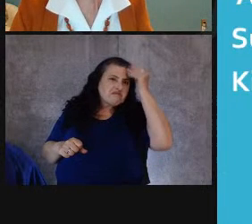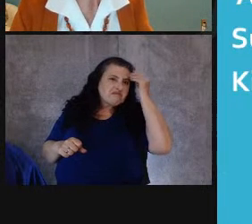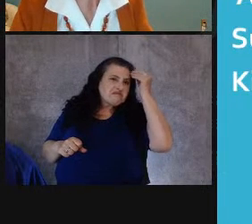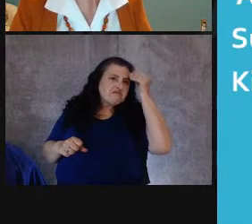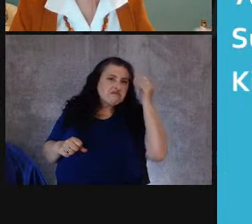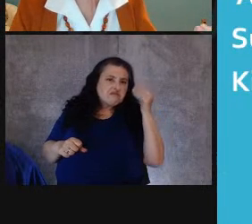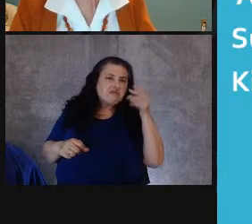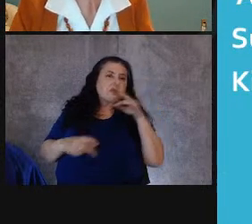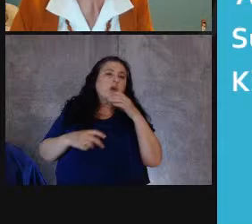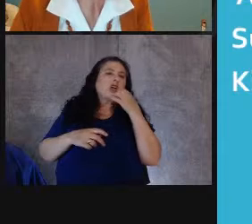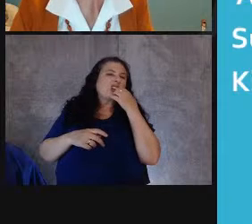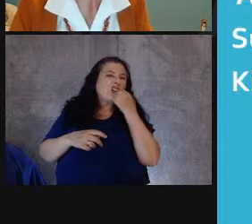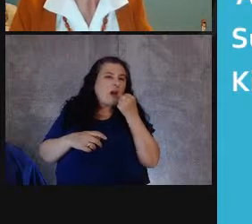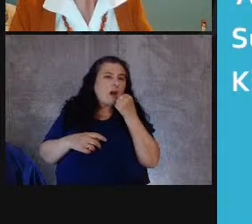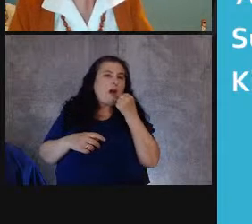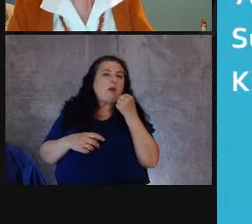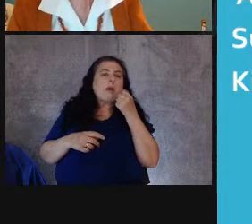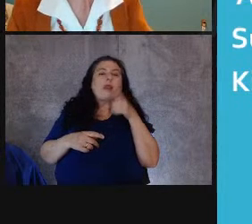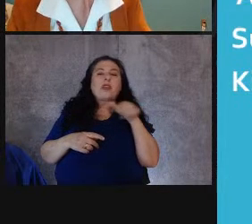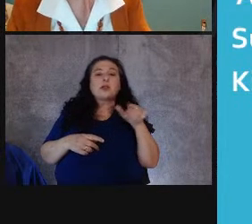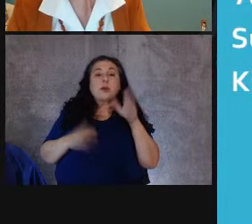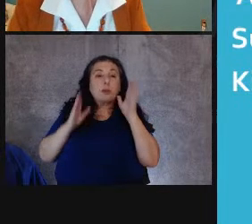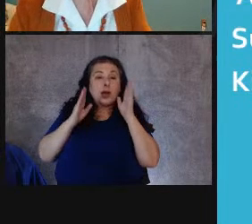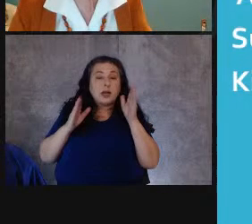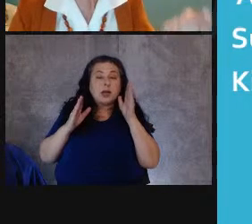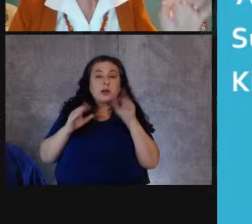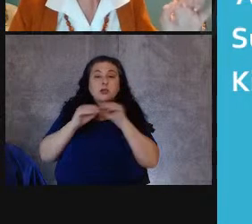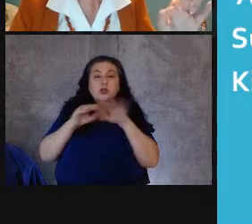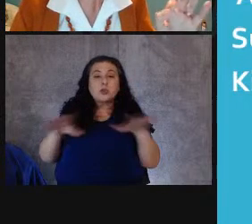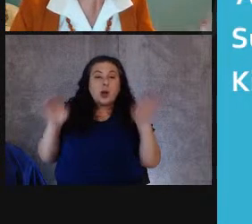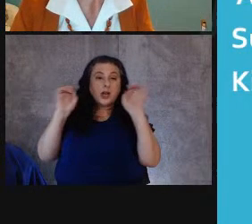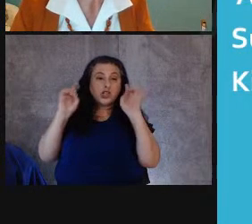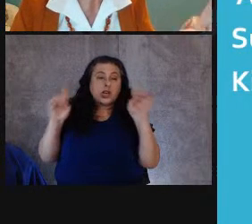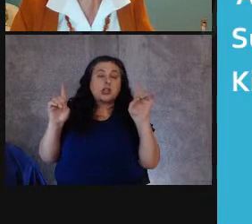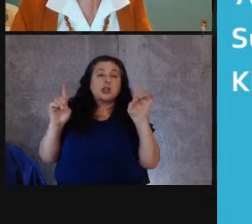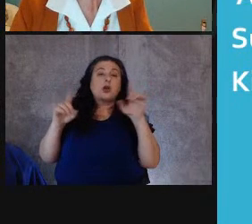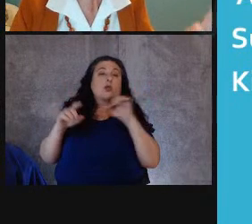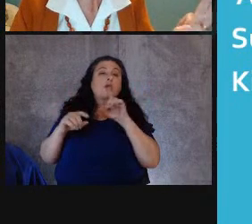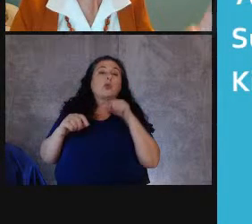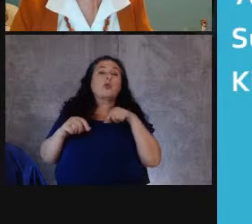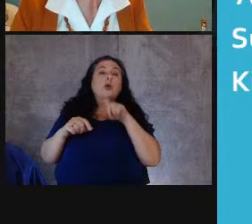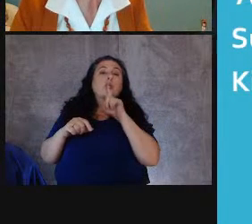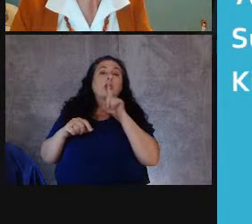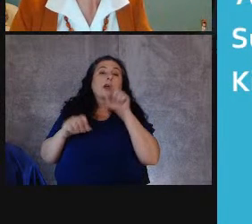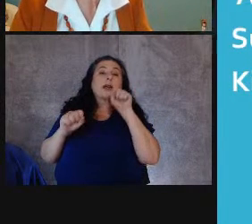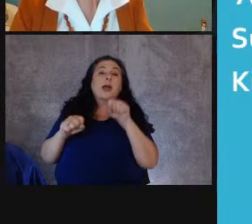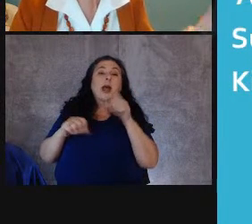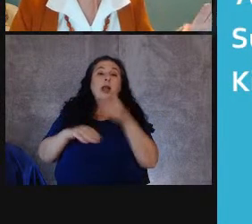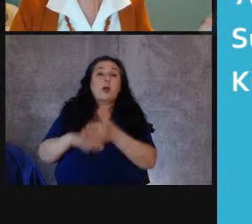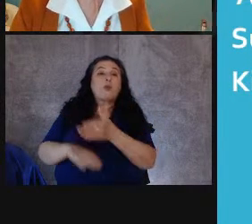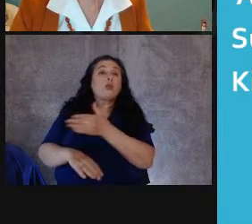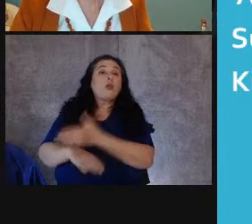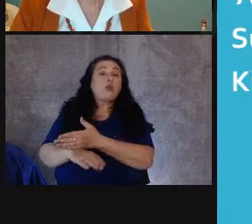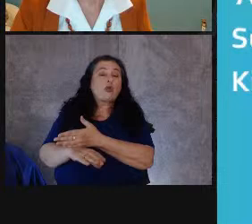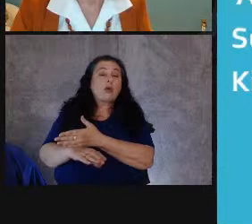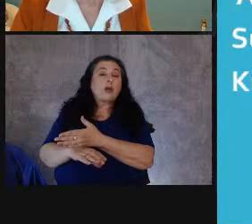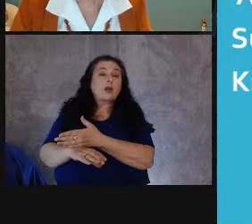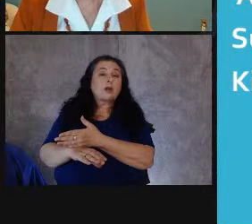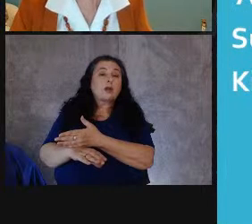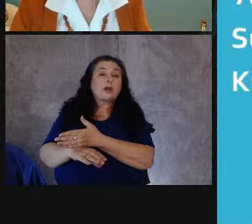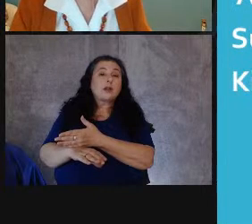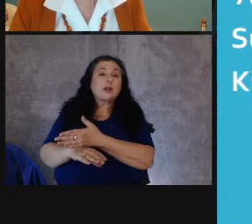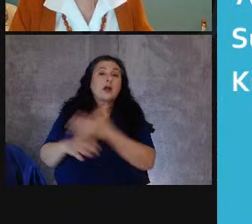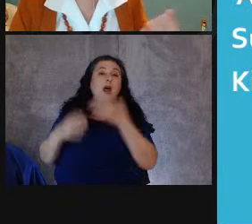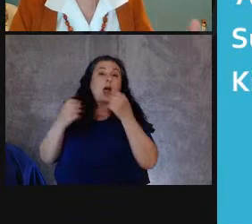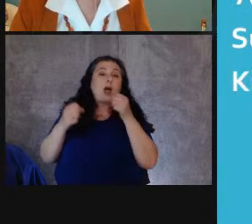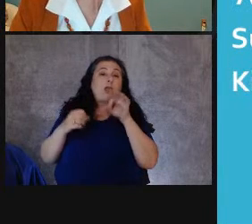care about this, if we pay attention, if we spread education, that we really can improve the health